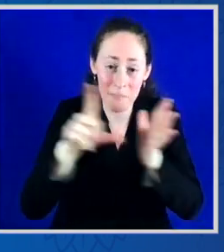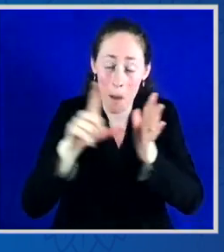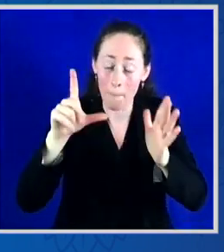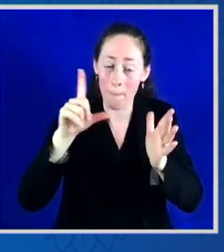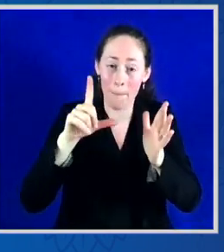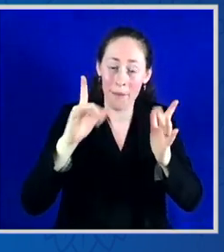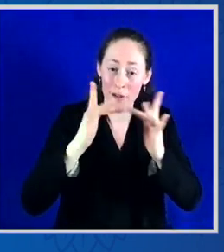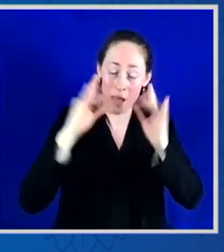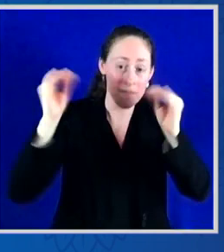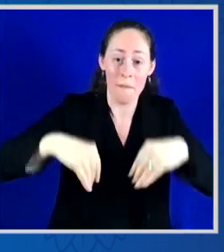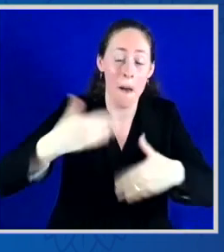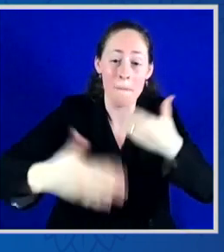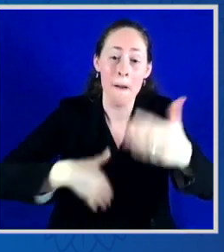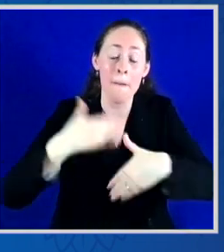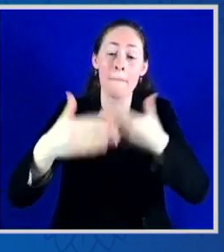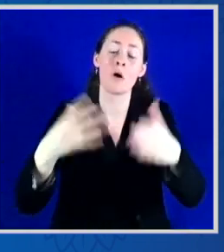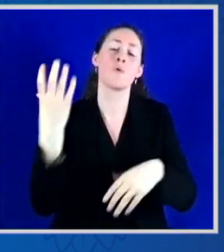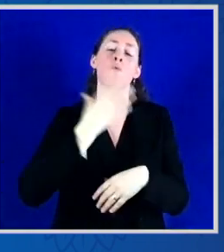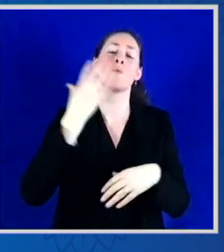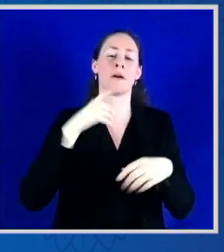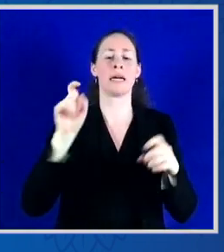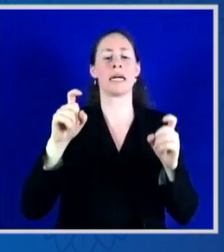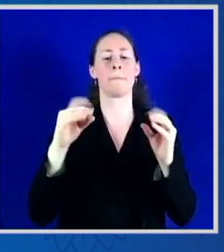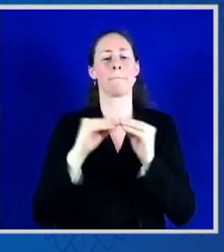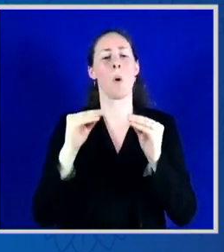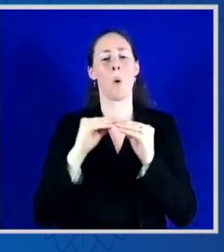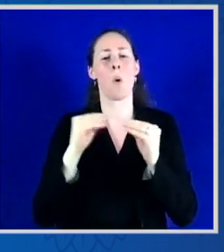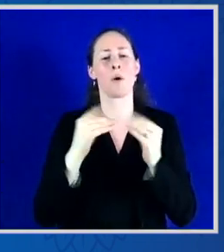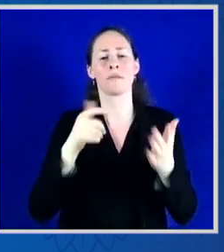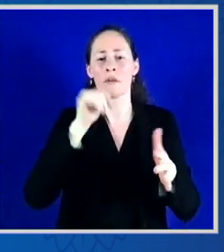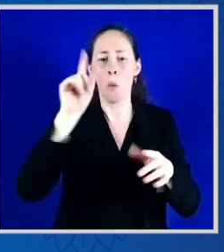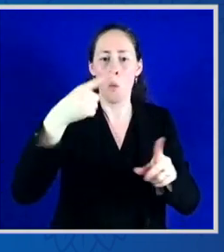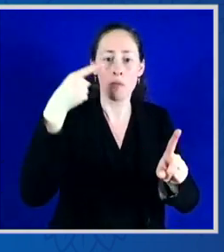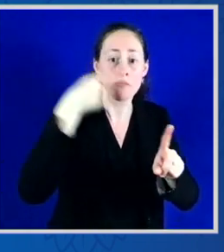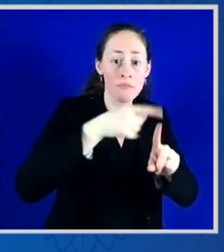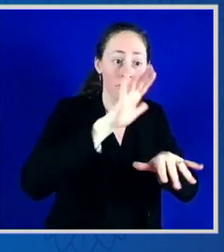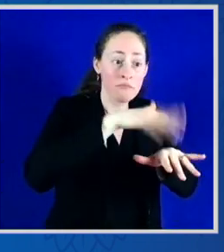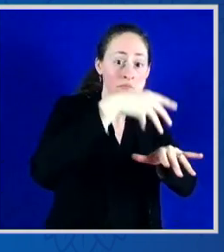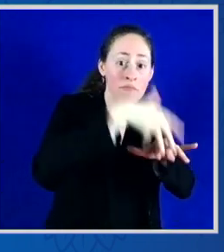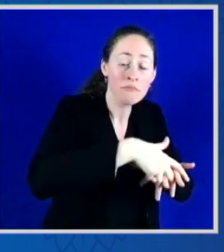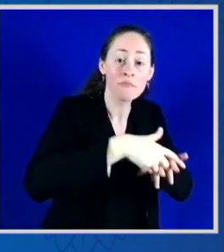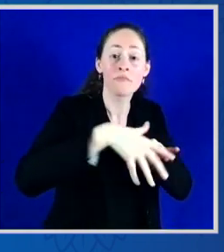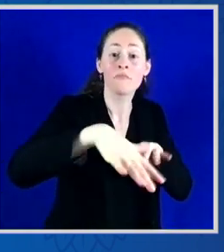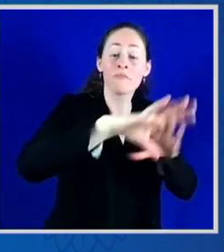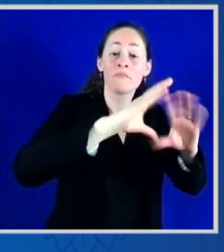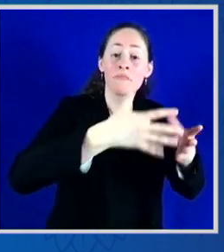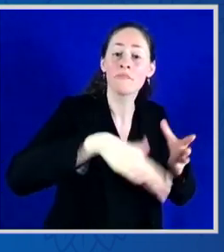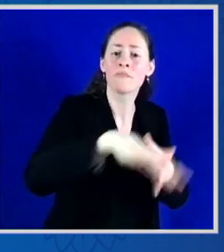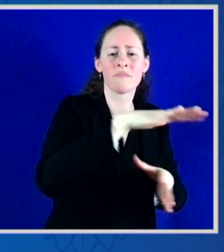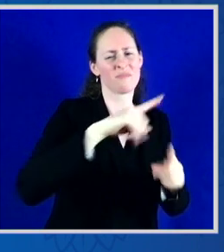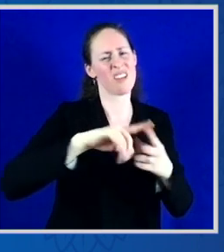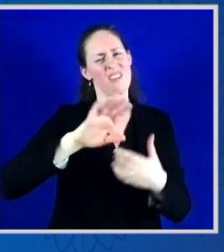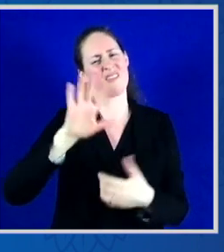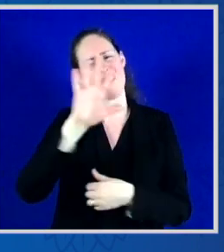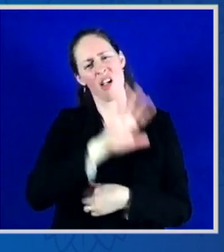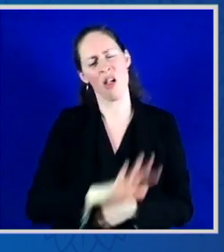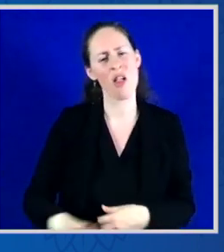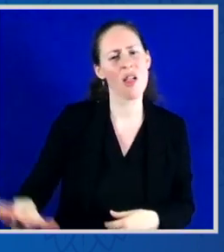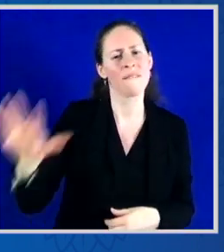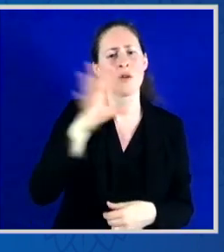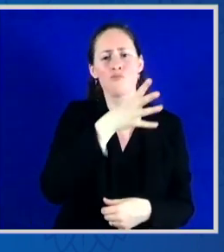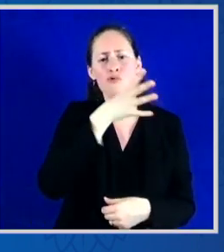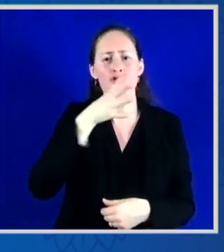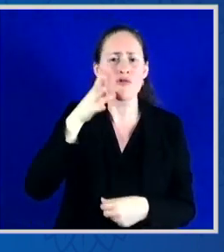to not only the Native American reservations in Indian country, but also to all the rural people. So that when you sit down